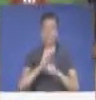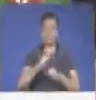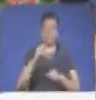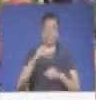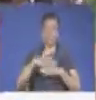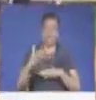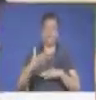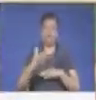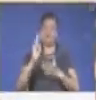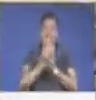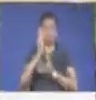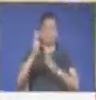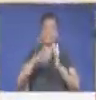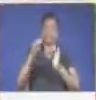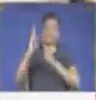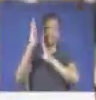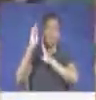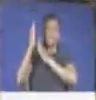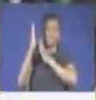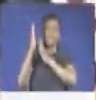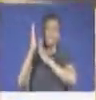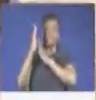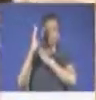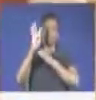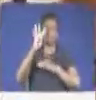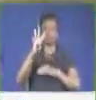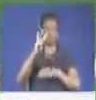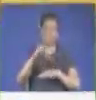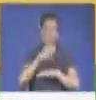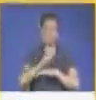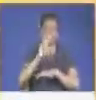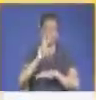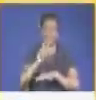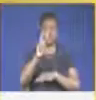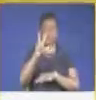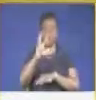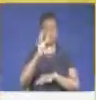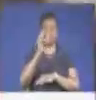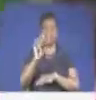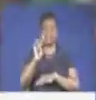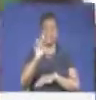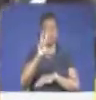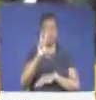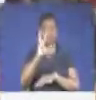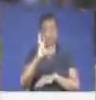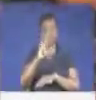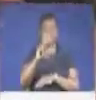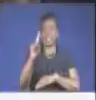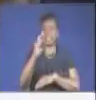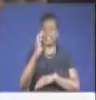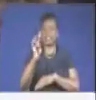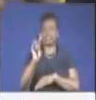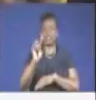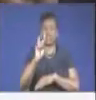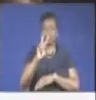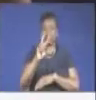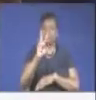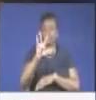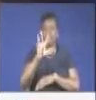youthful University of the Bahamas Mingos in four sets, 25-17, 15-25, 25-12, and